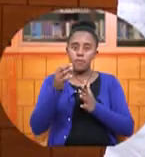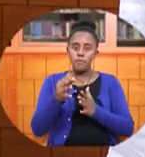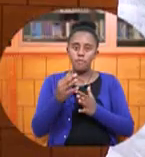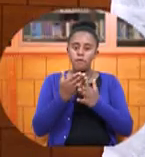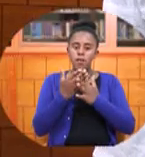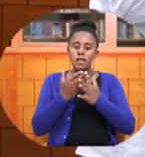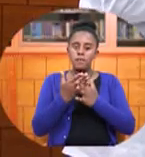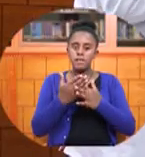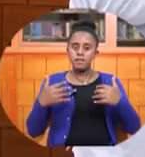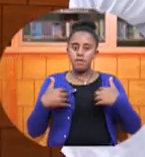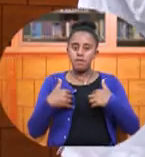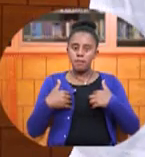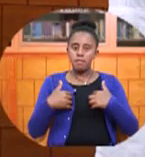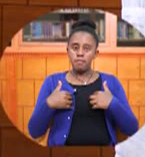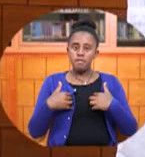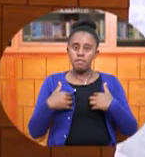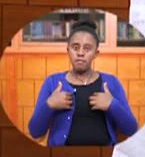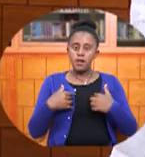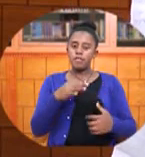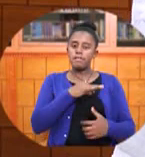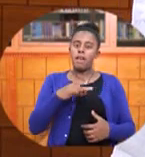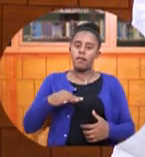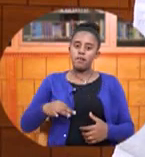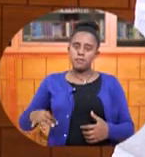Example of carnivorous animals, tiger